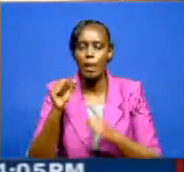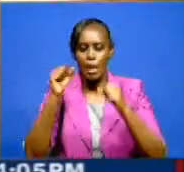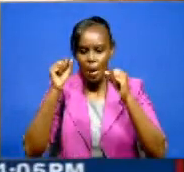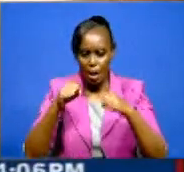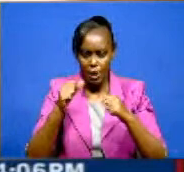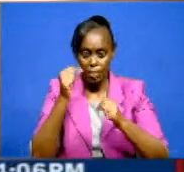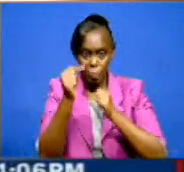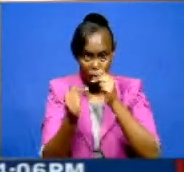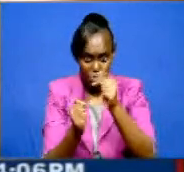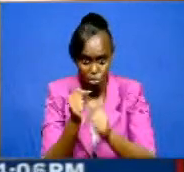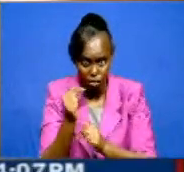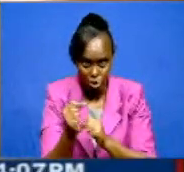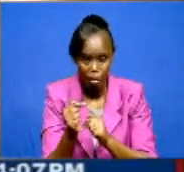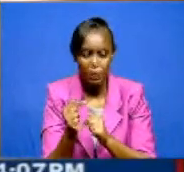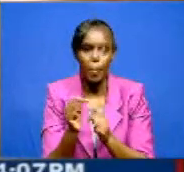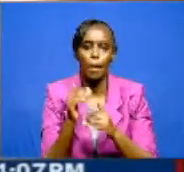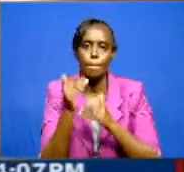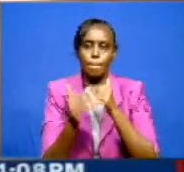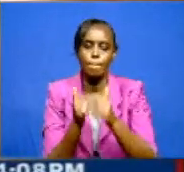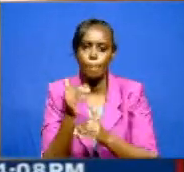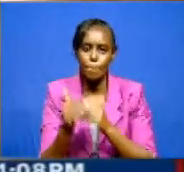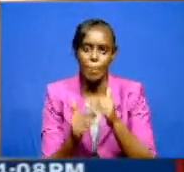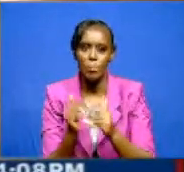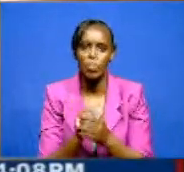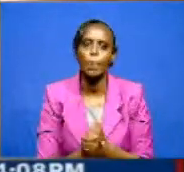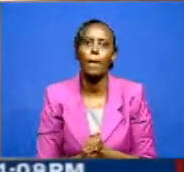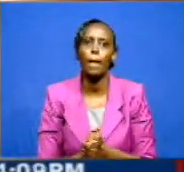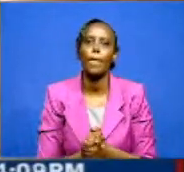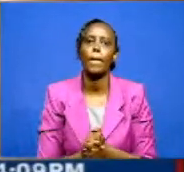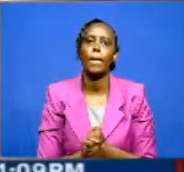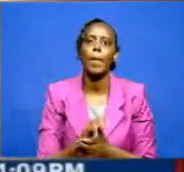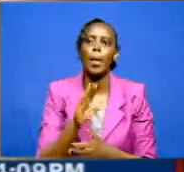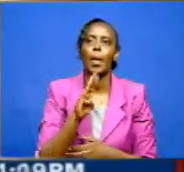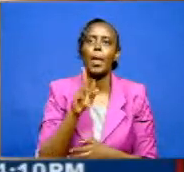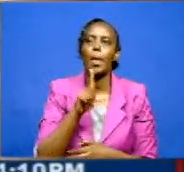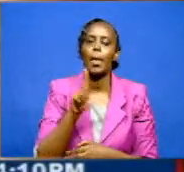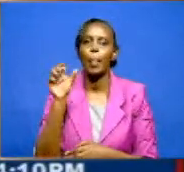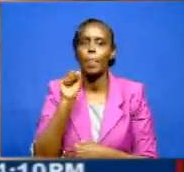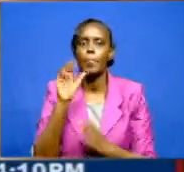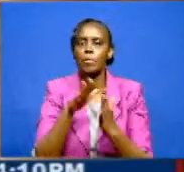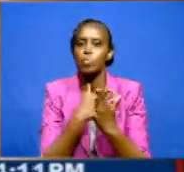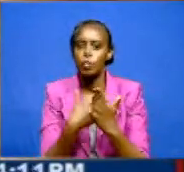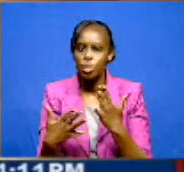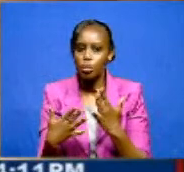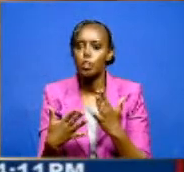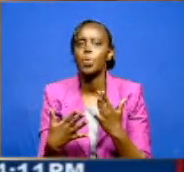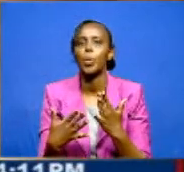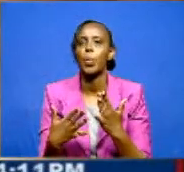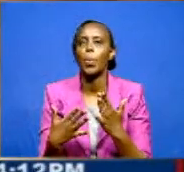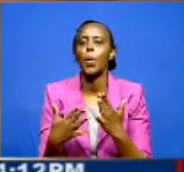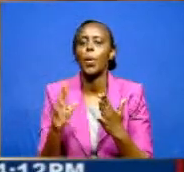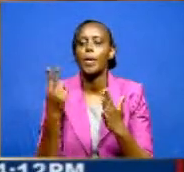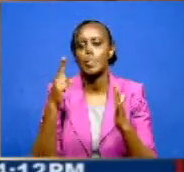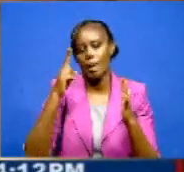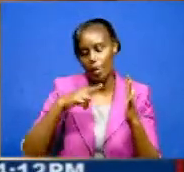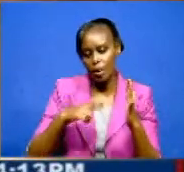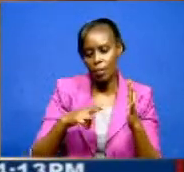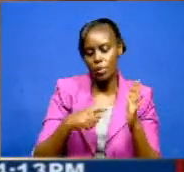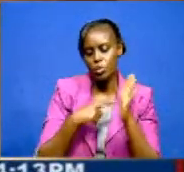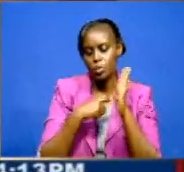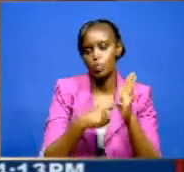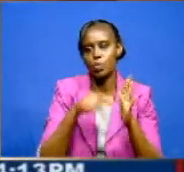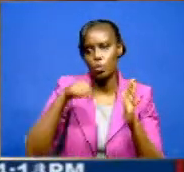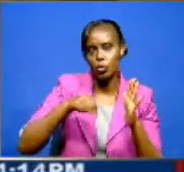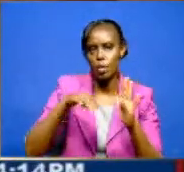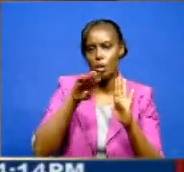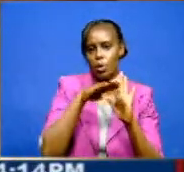concurrence process. 2 other bills are scheduled or undergoing second reading as indicated in today's